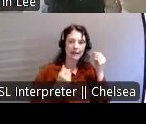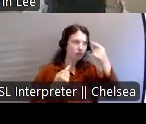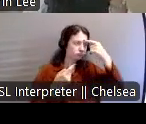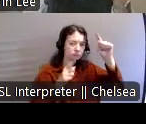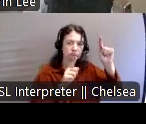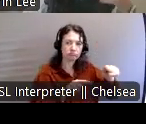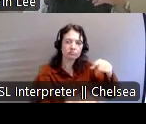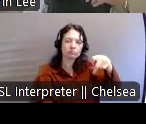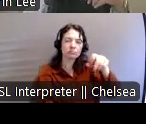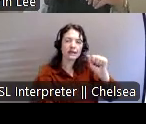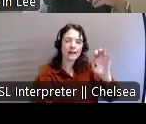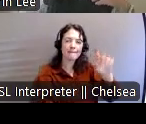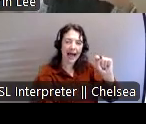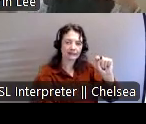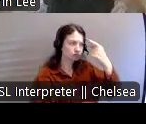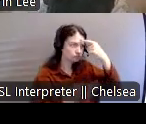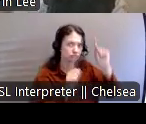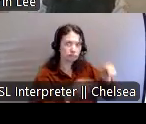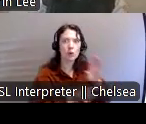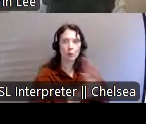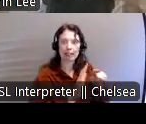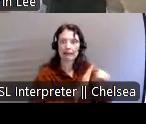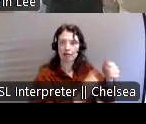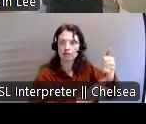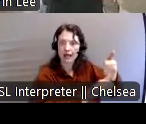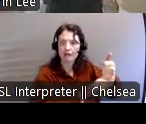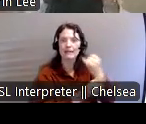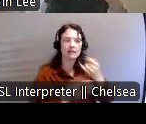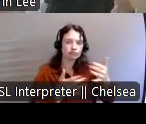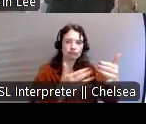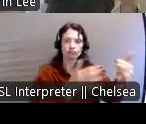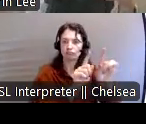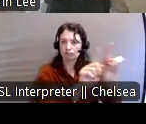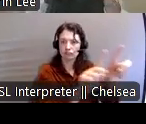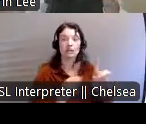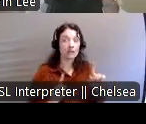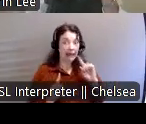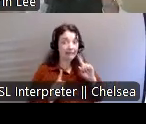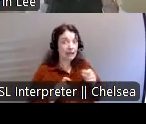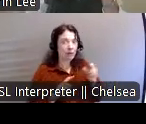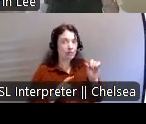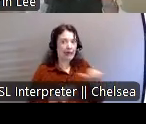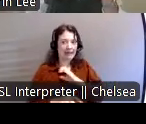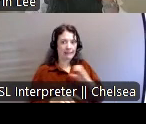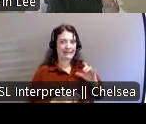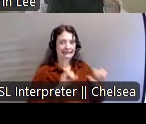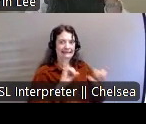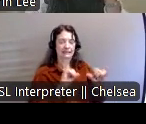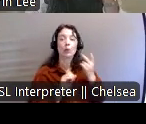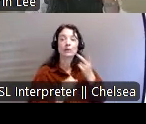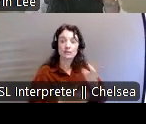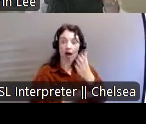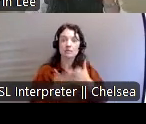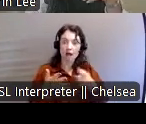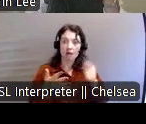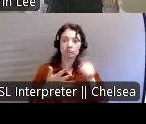concerns and making sure that we are considering those realities because they were some of the elements of the cases that I've